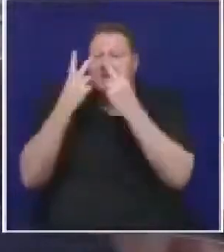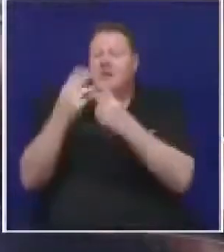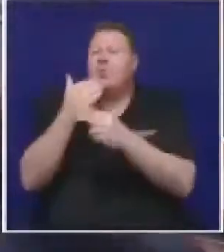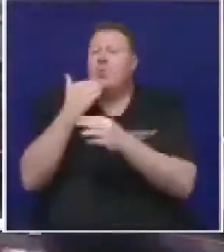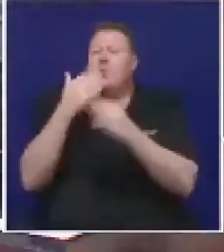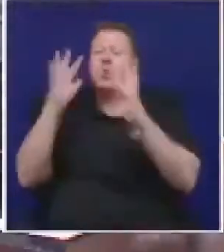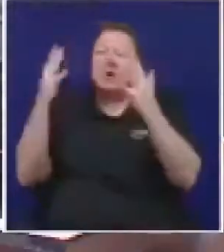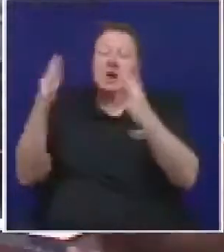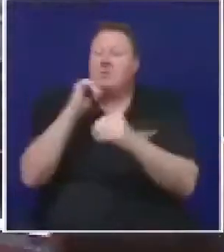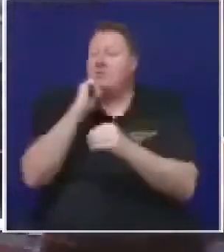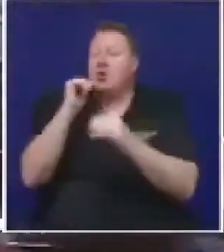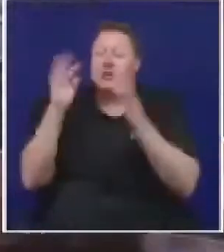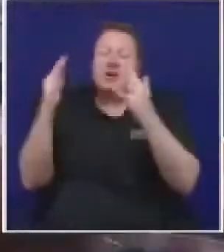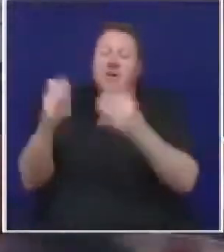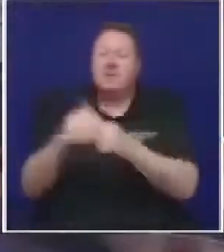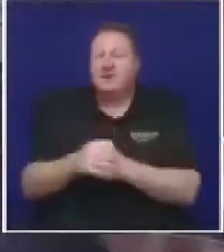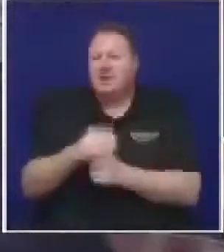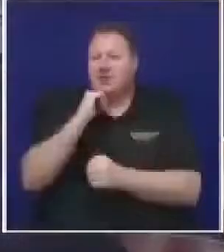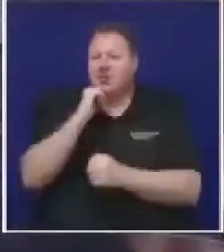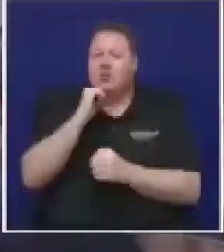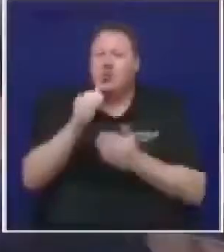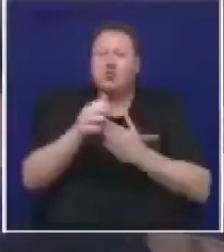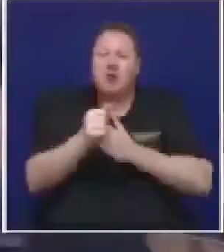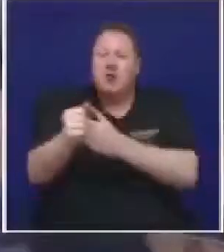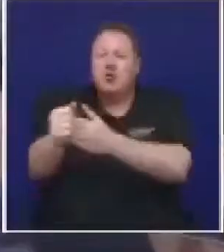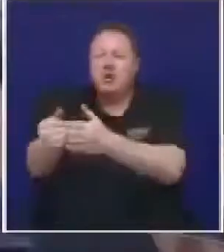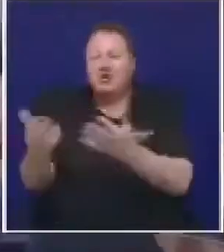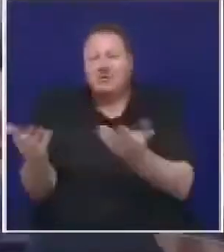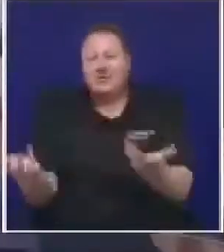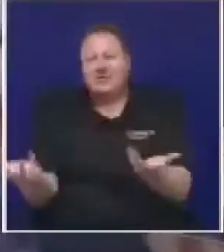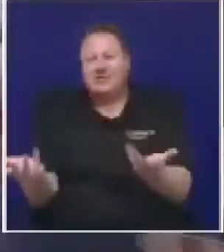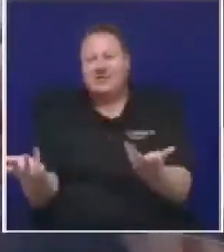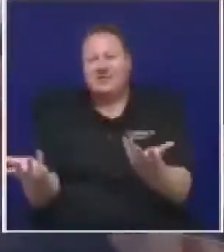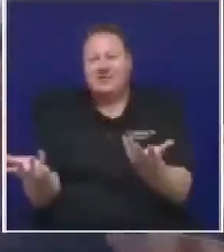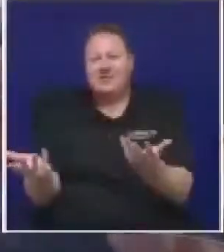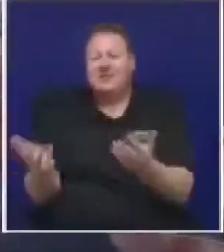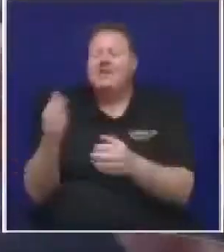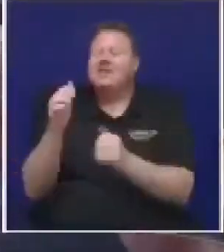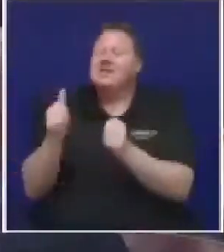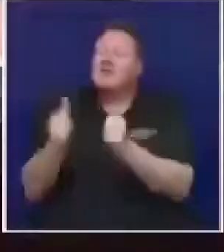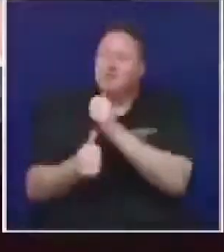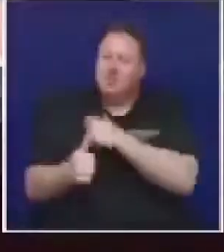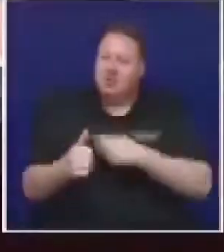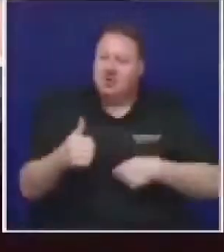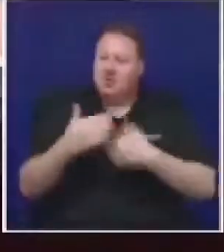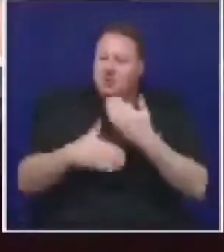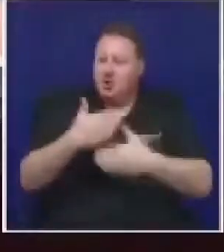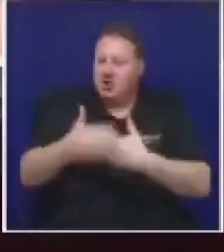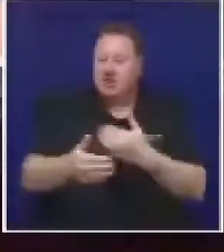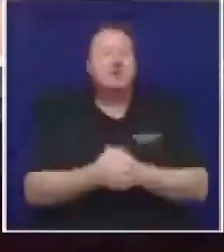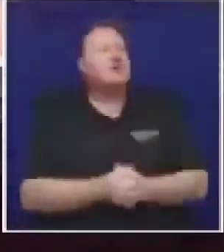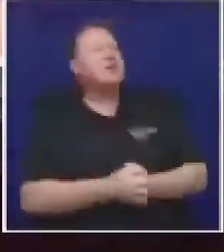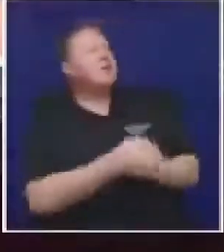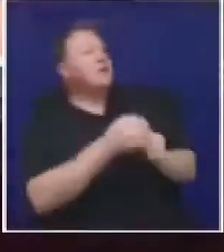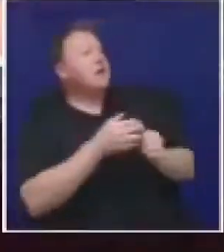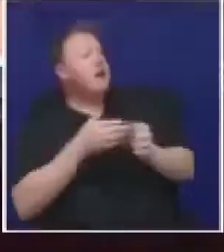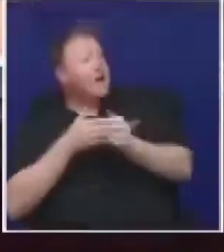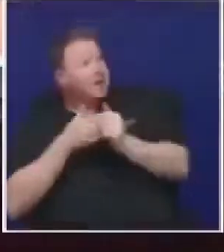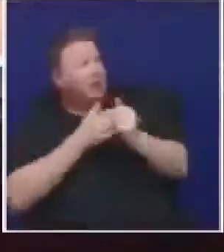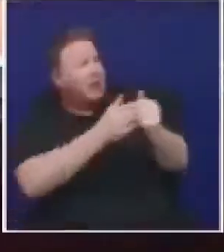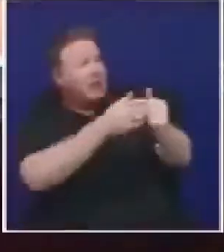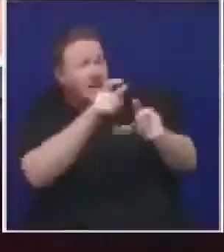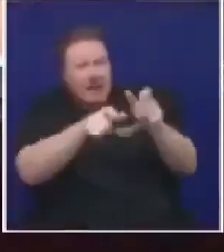not clapping. So they mustn't direct you. Deputy President, you can proceed. The leaders